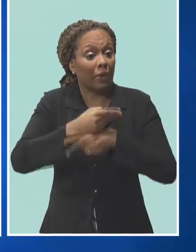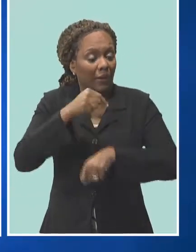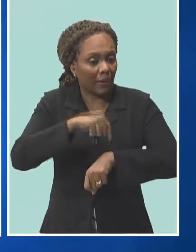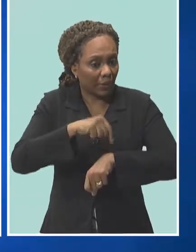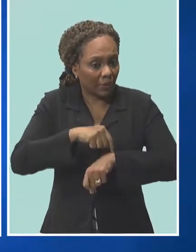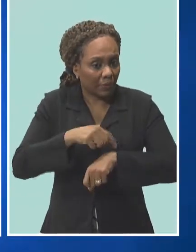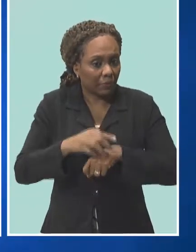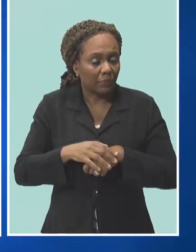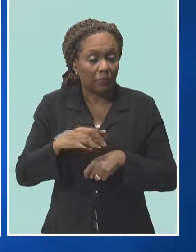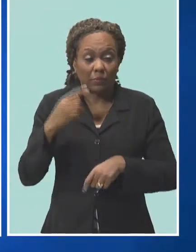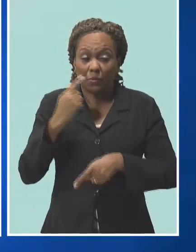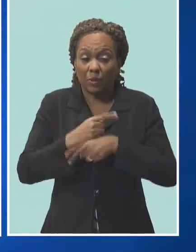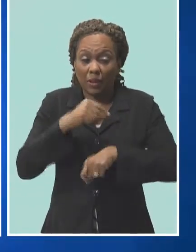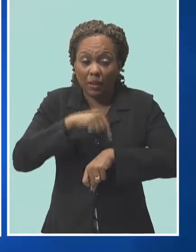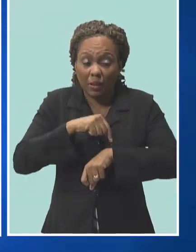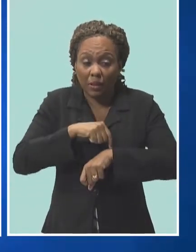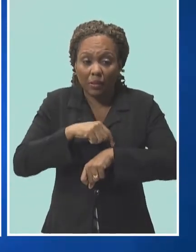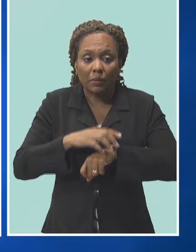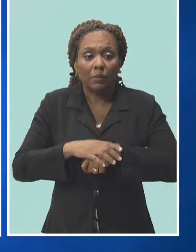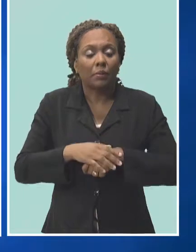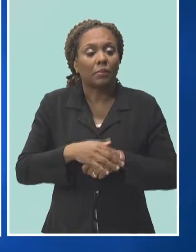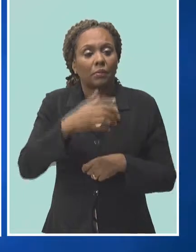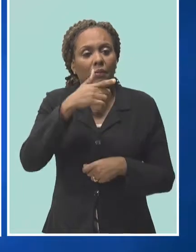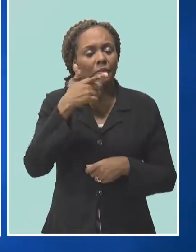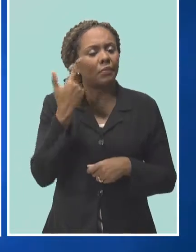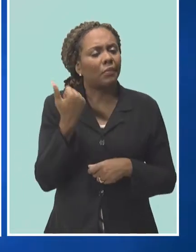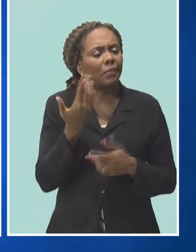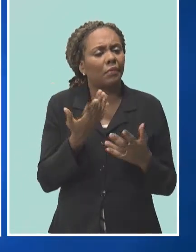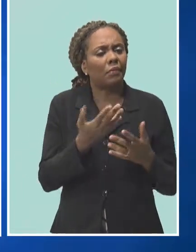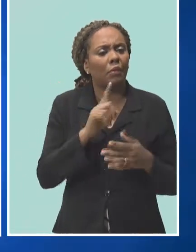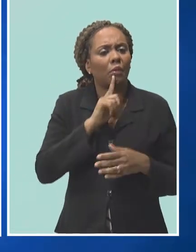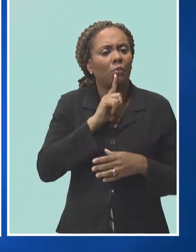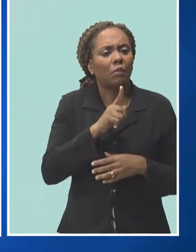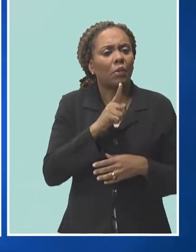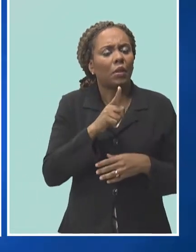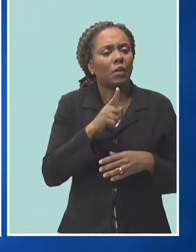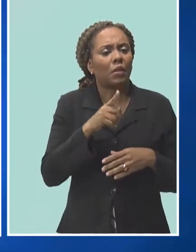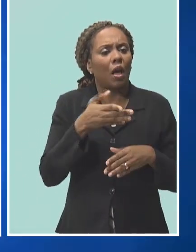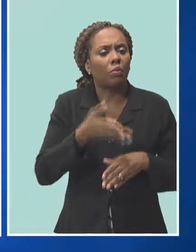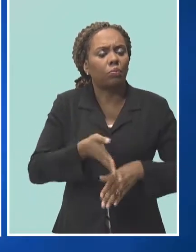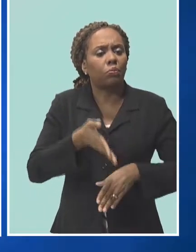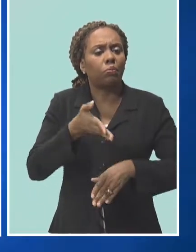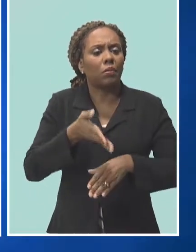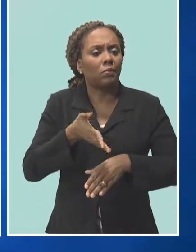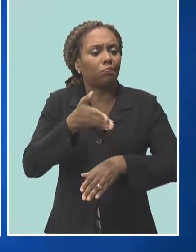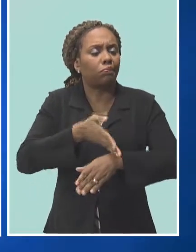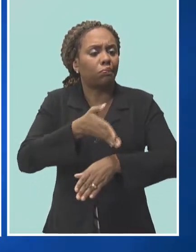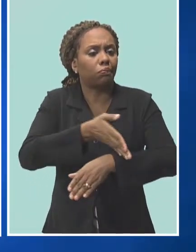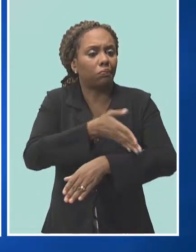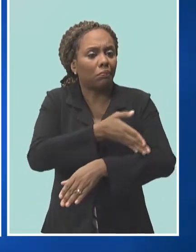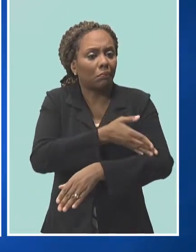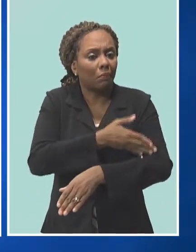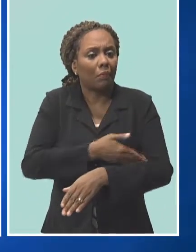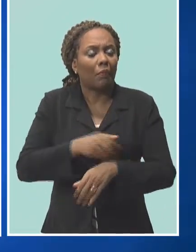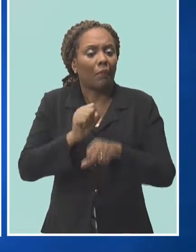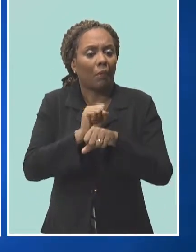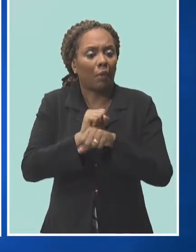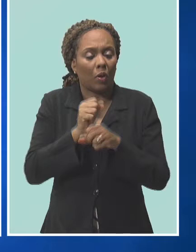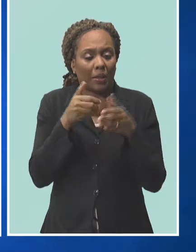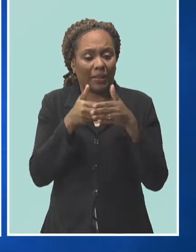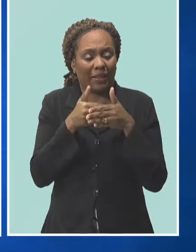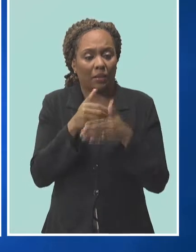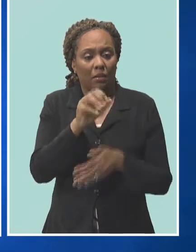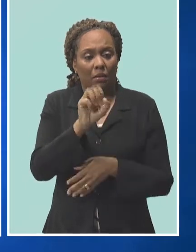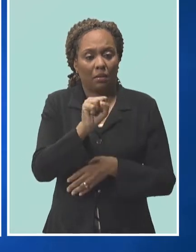when the time comes now, because there is going to be significant development work by the screw dock as